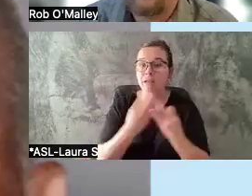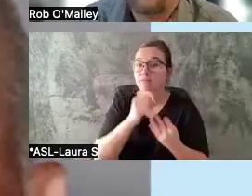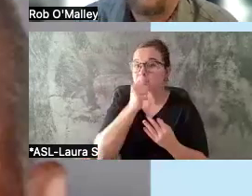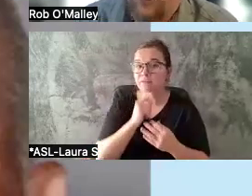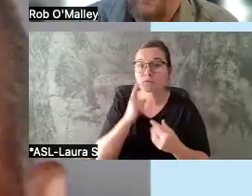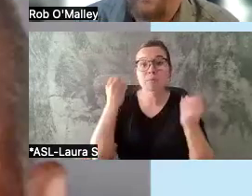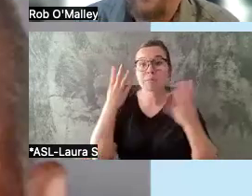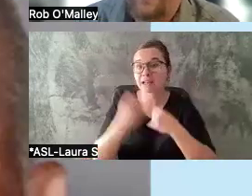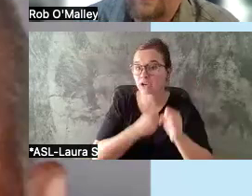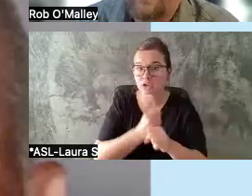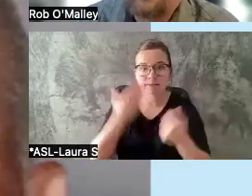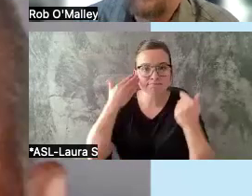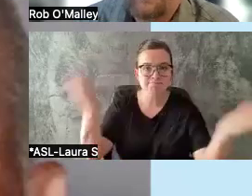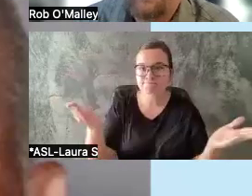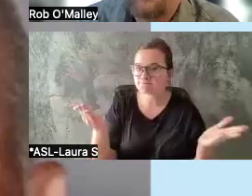for years